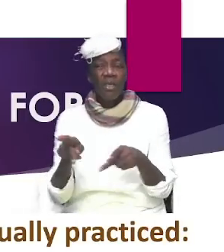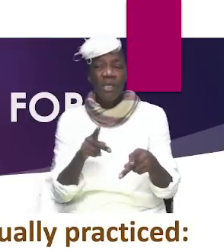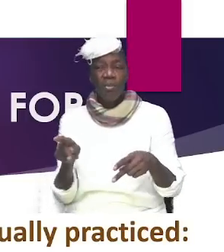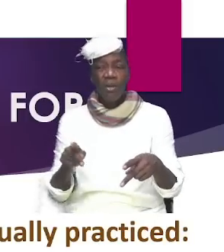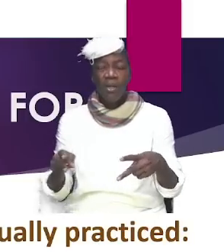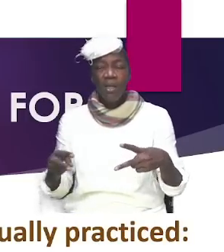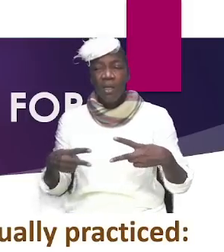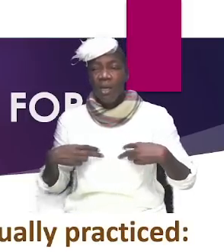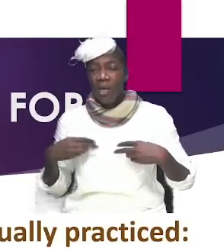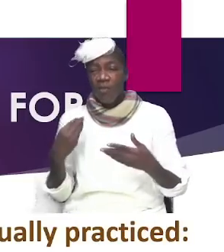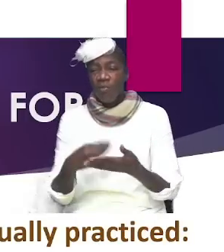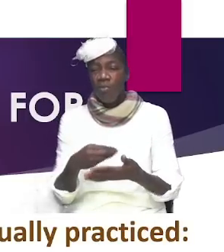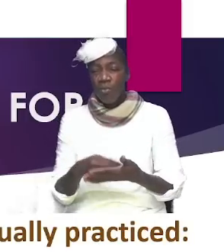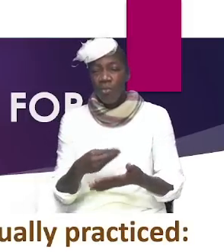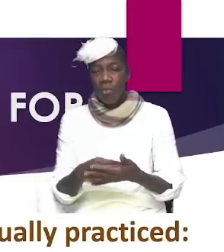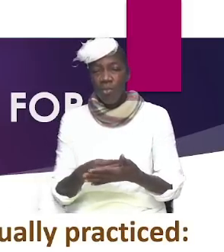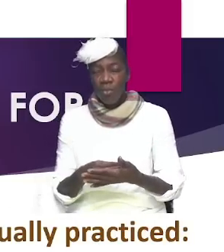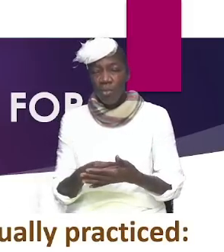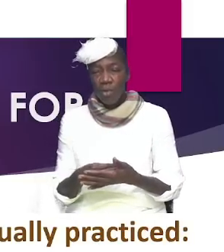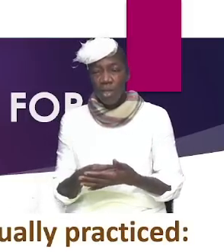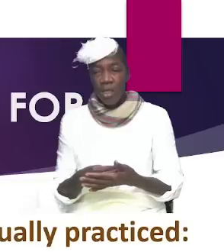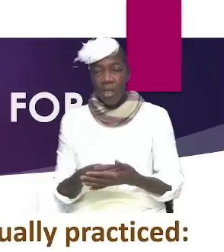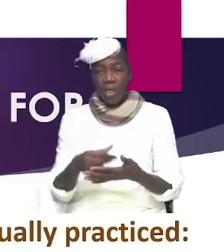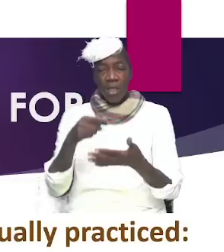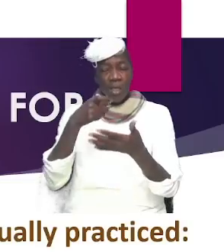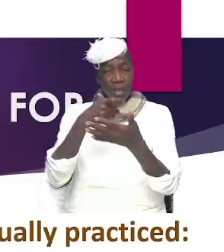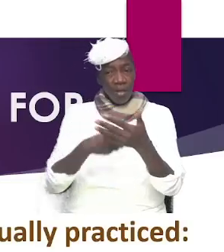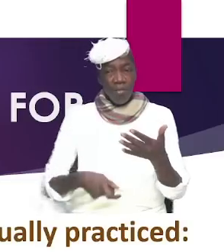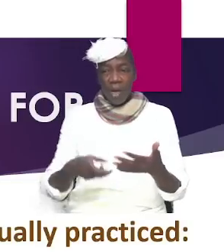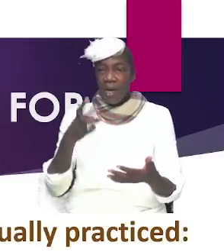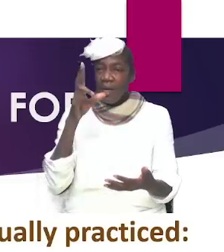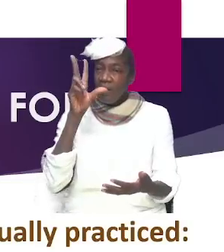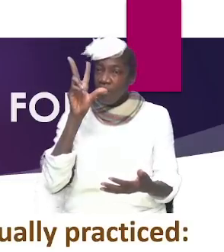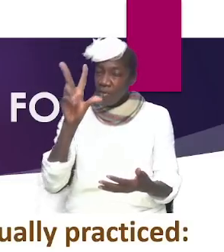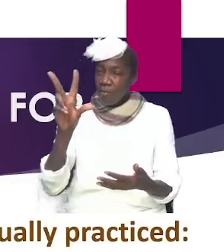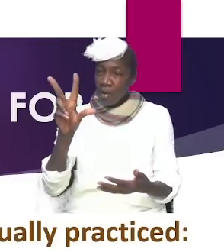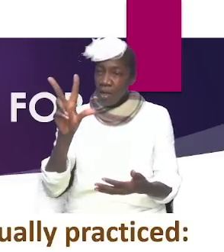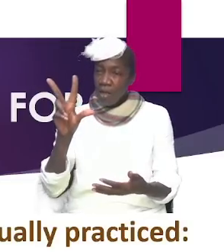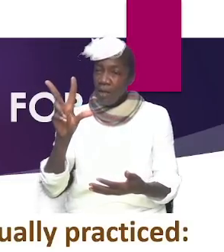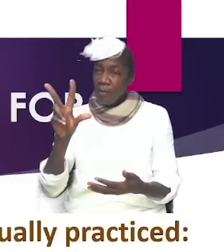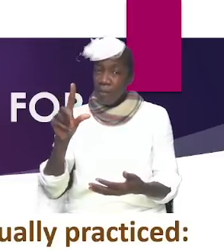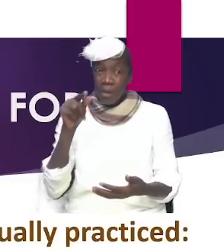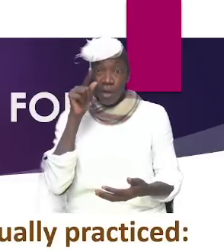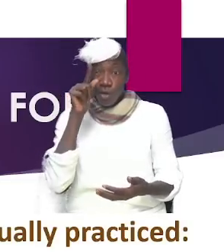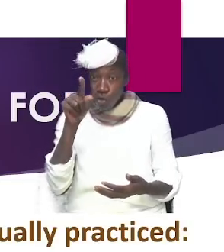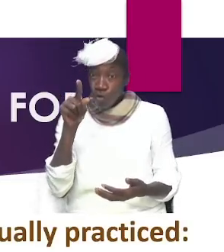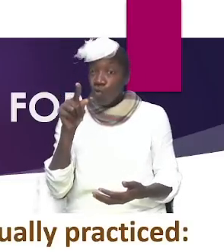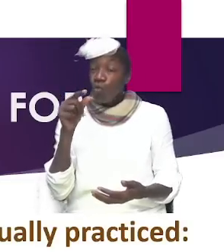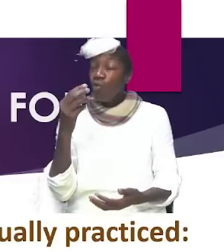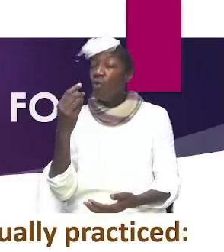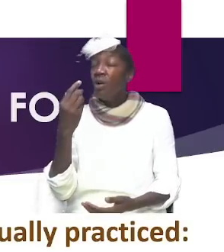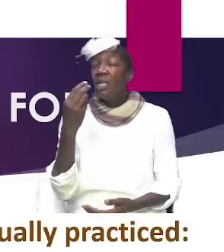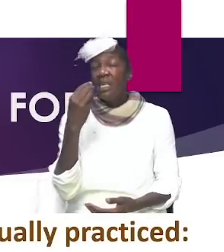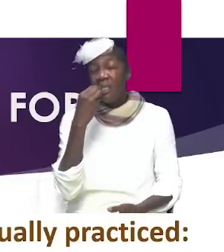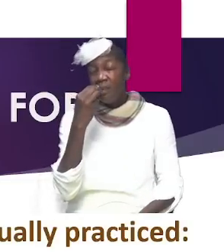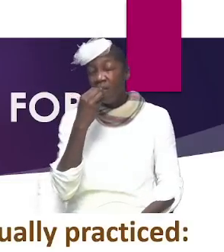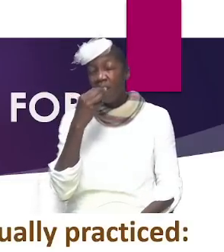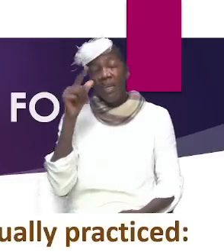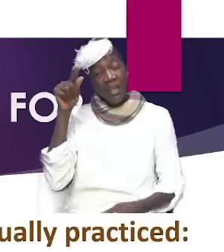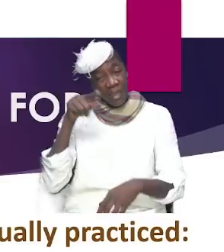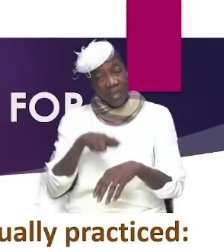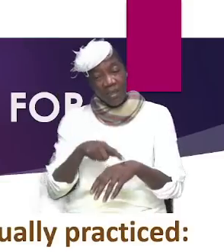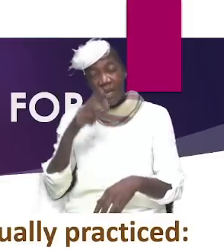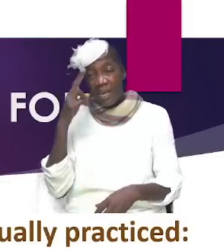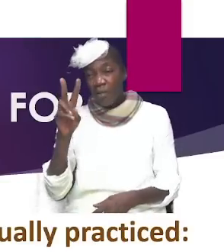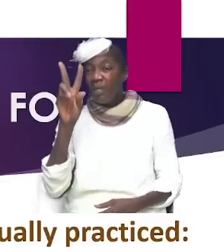buy three patty, and you alone eat off the three of them. Maybe you can still buy the three patty, but this time eat two and give away one. You